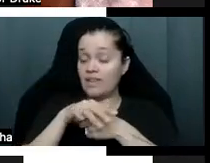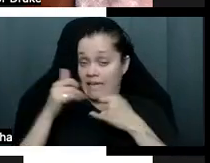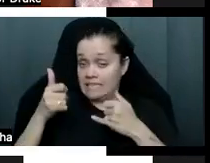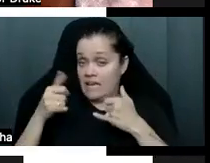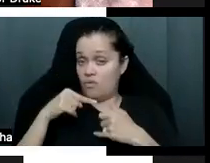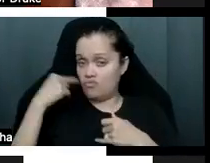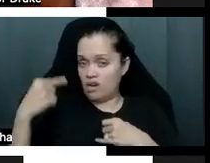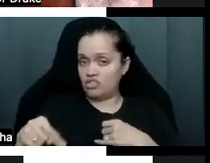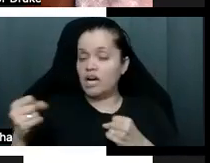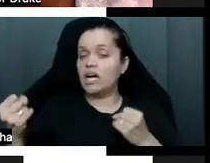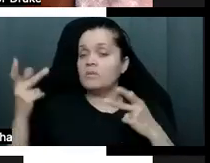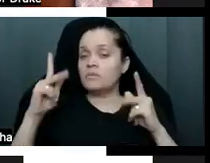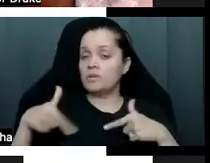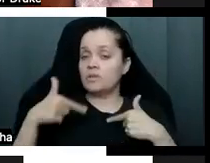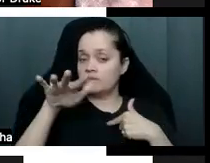now Russia?